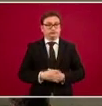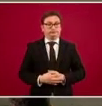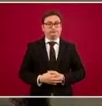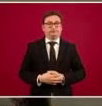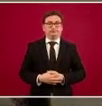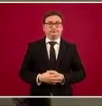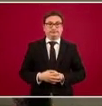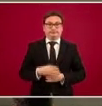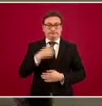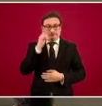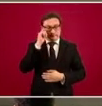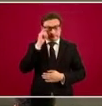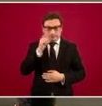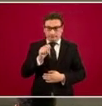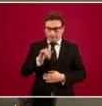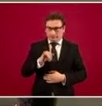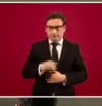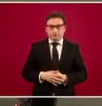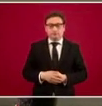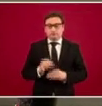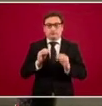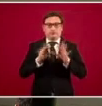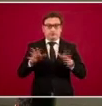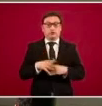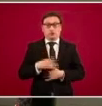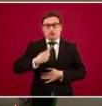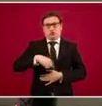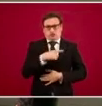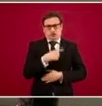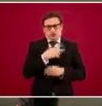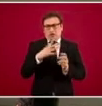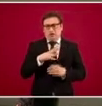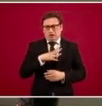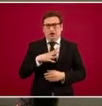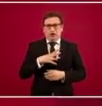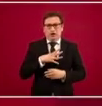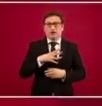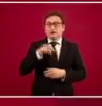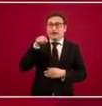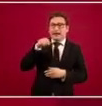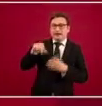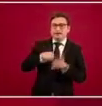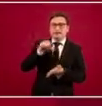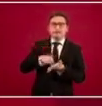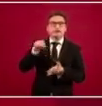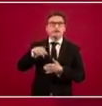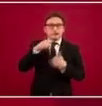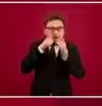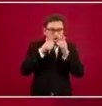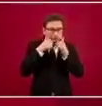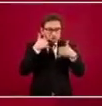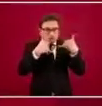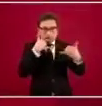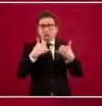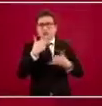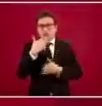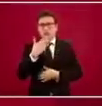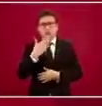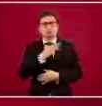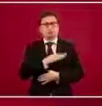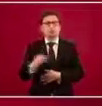so that by calling 911, you can also have access to COVID-19 specialized orientation.